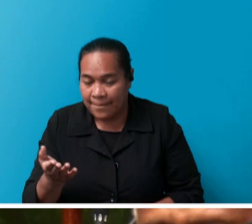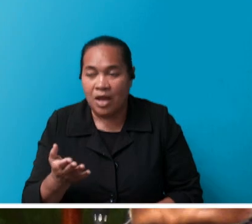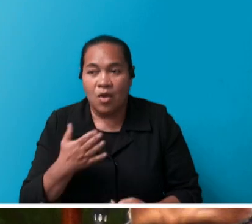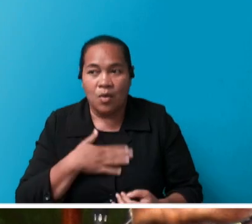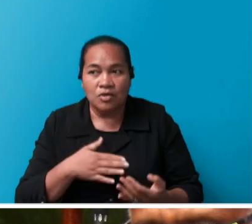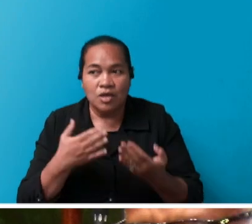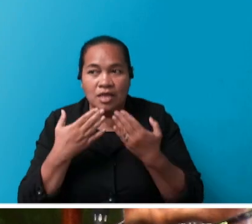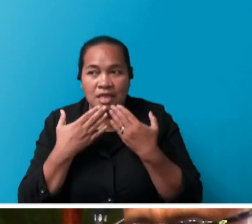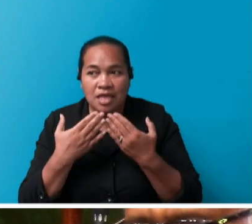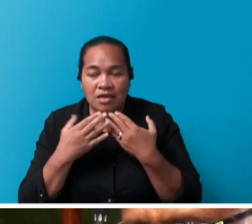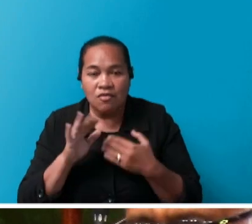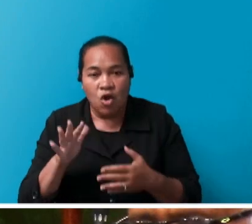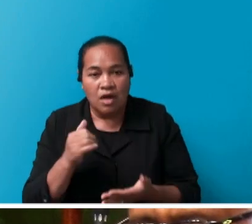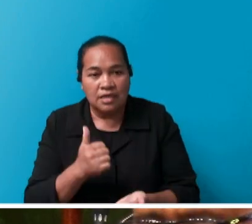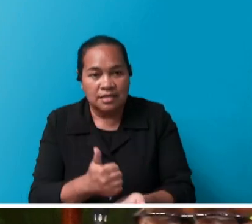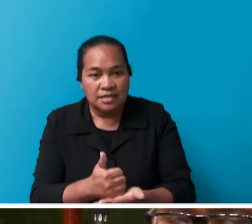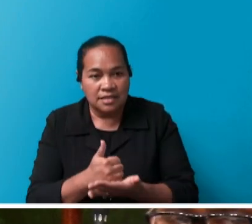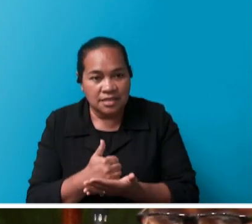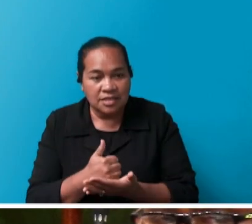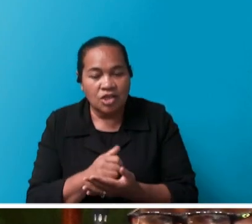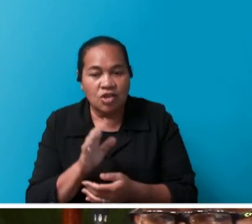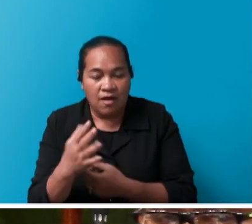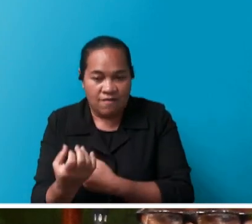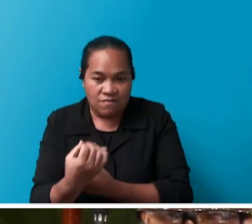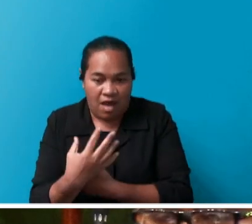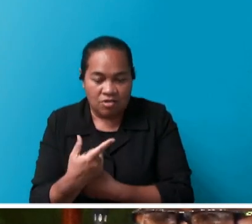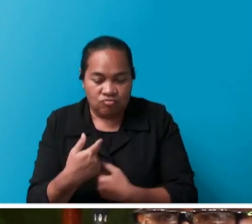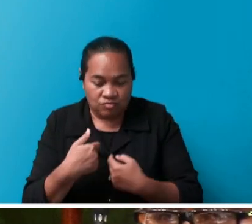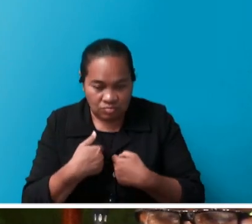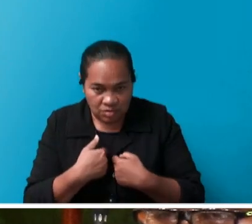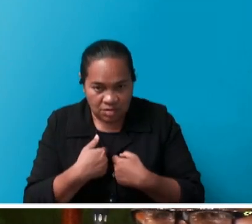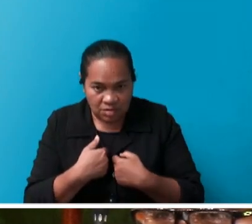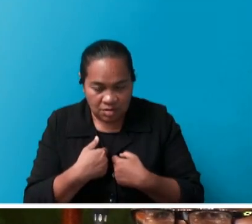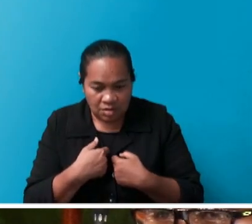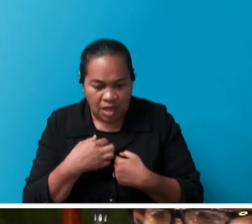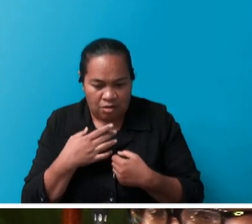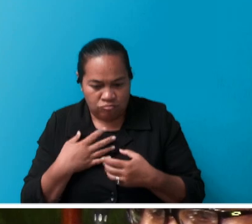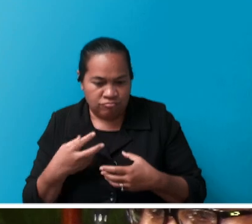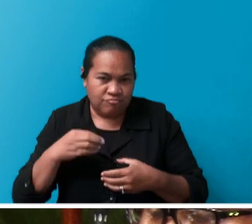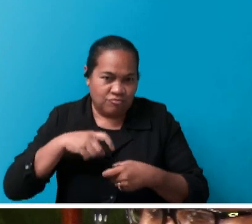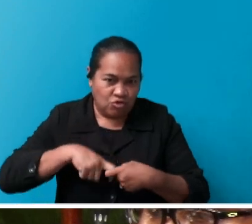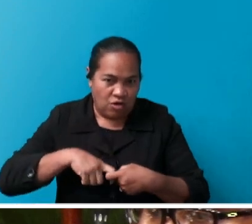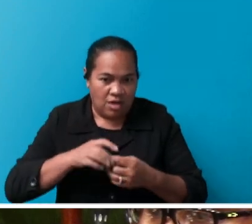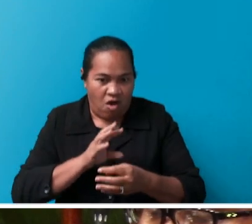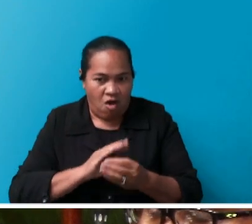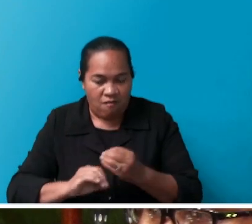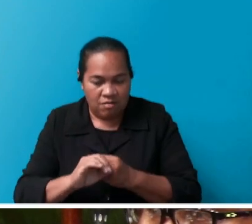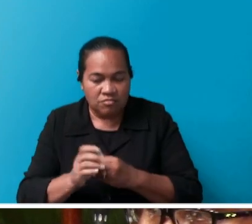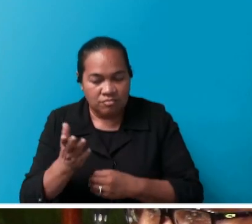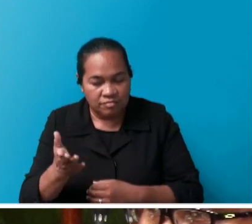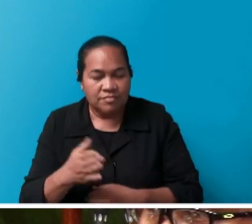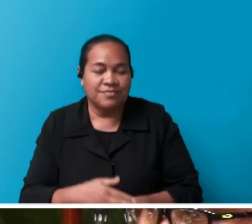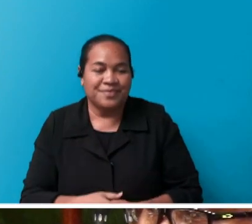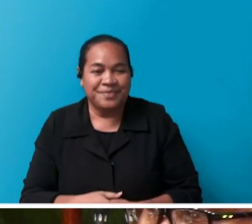for the assistance and advice rendered to me in just a few weeks in the office. Honorable Speaker, sir,